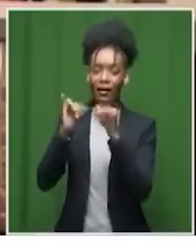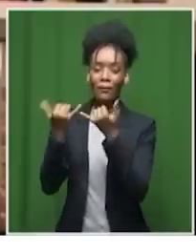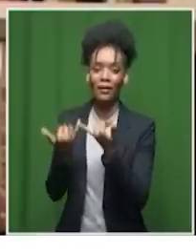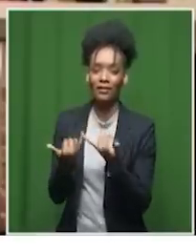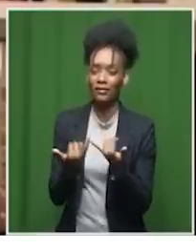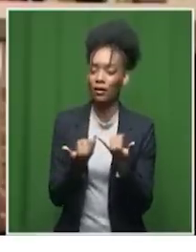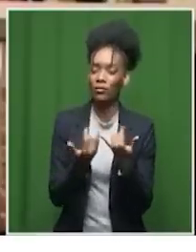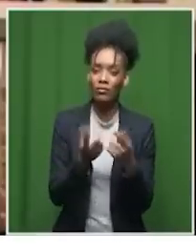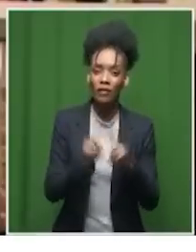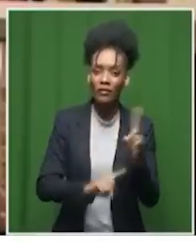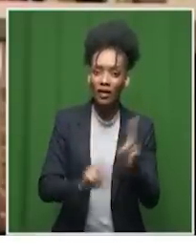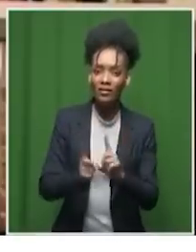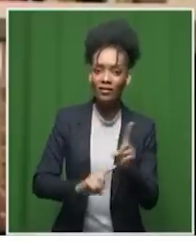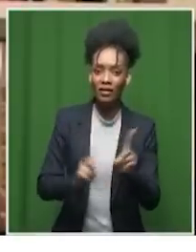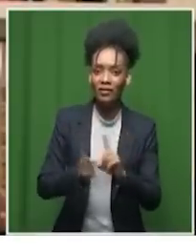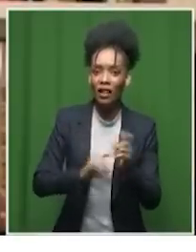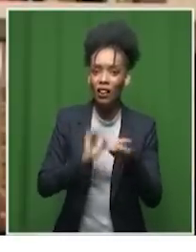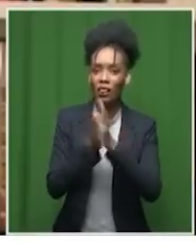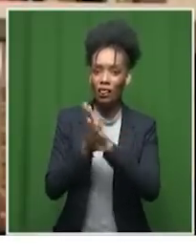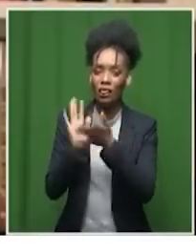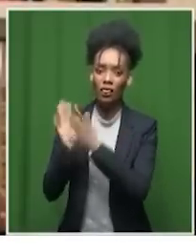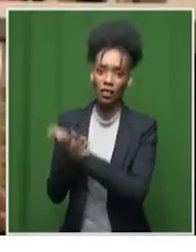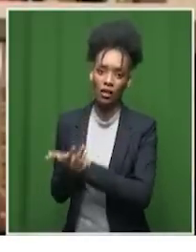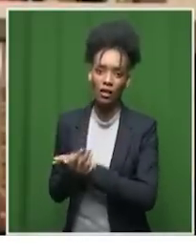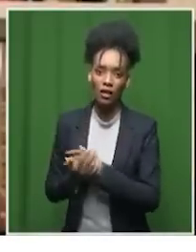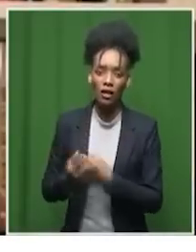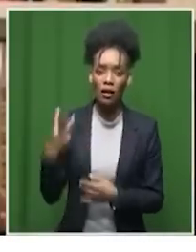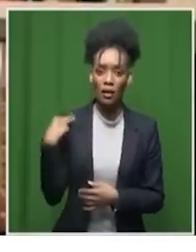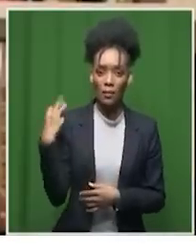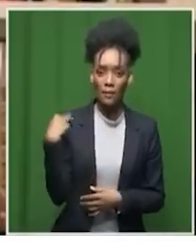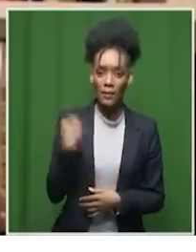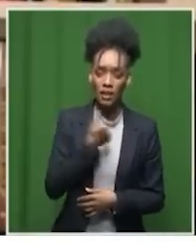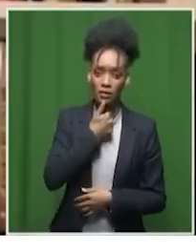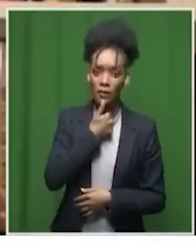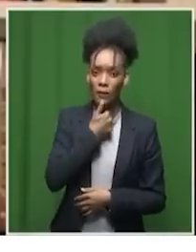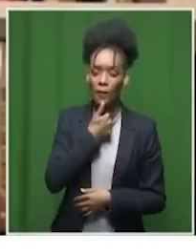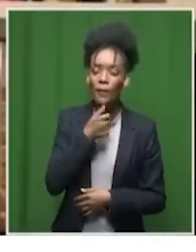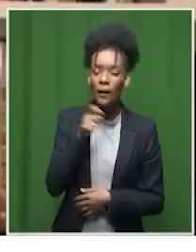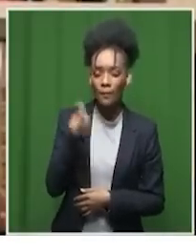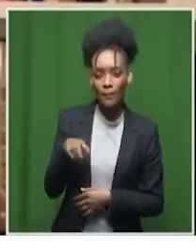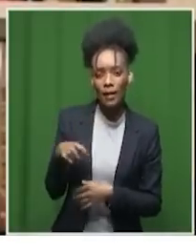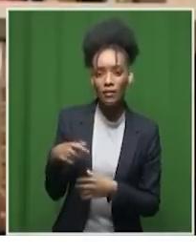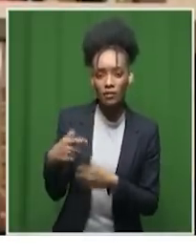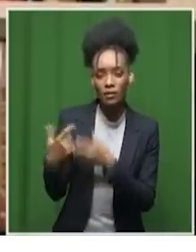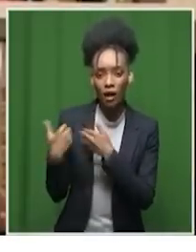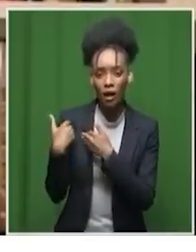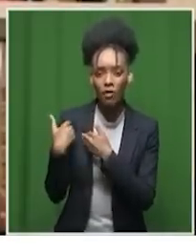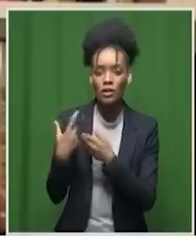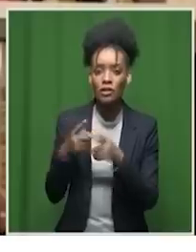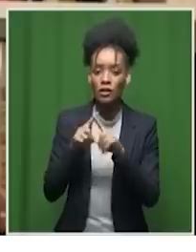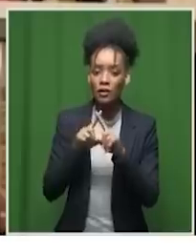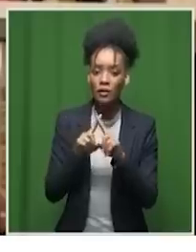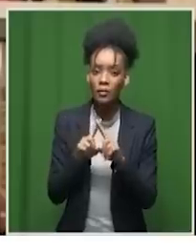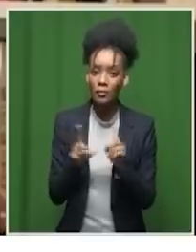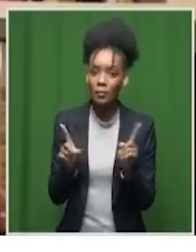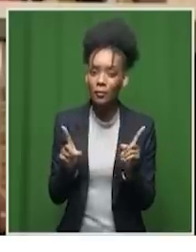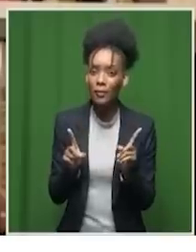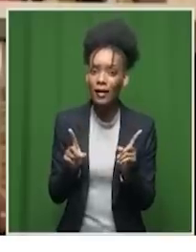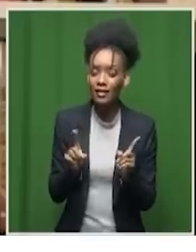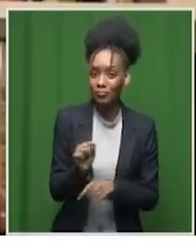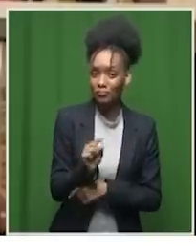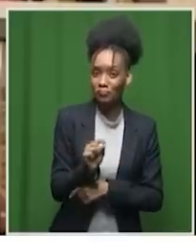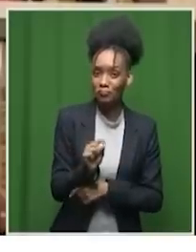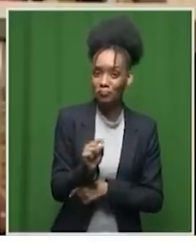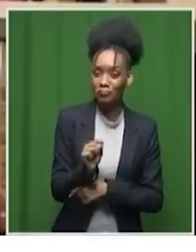course, Minister Pravin Gordhan should be probably the first one to answer for that. But strangely, he was not replaced. He is